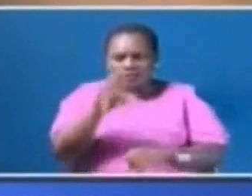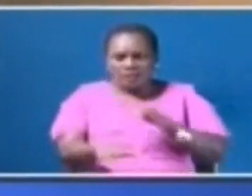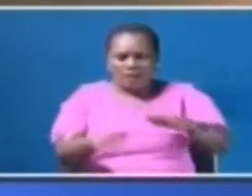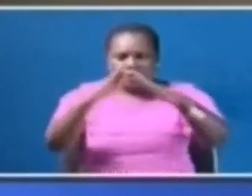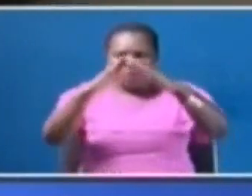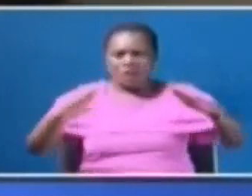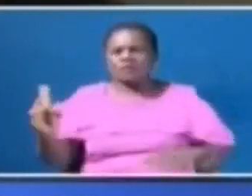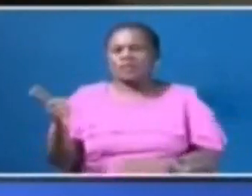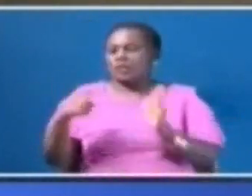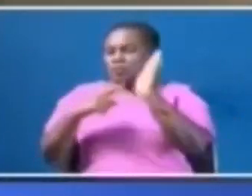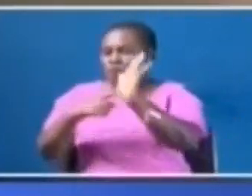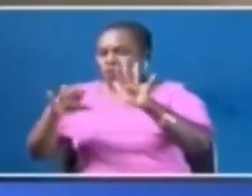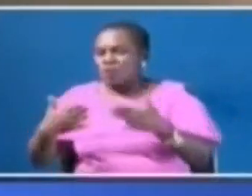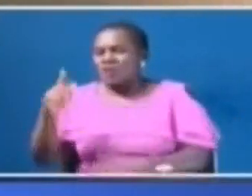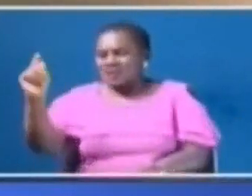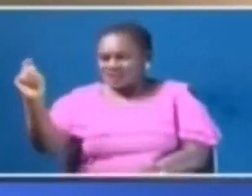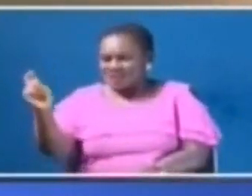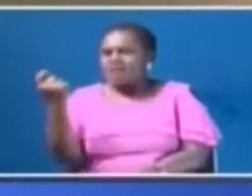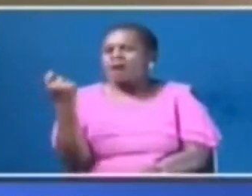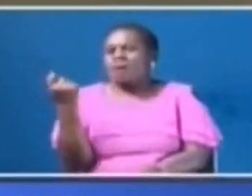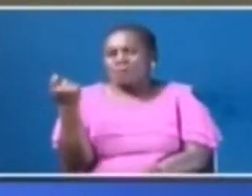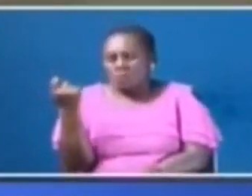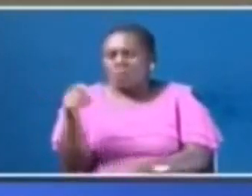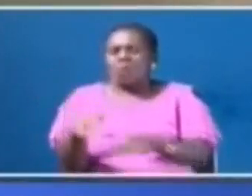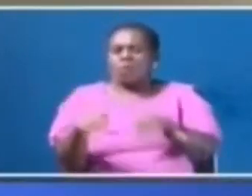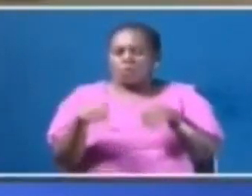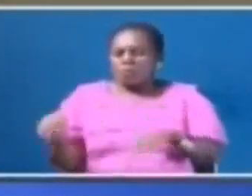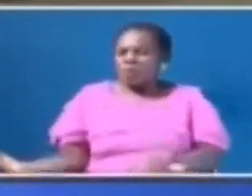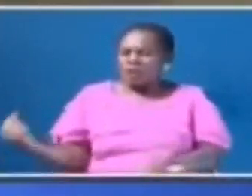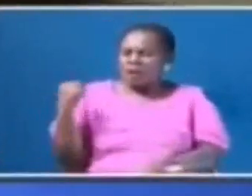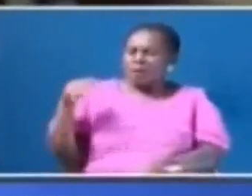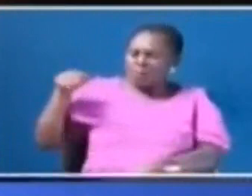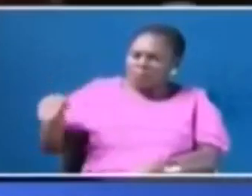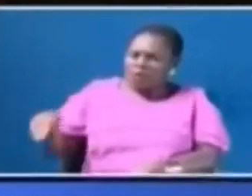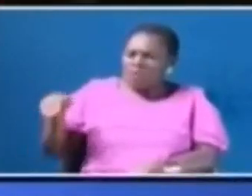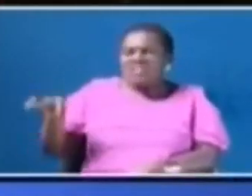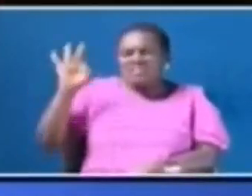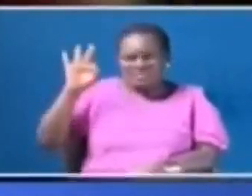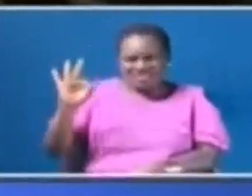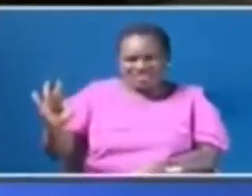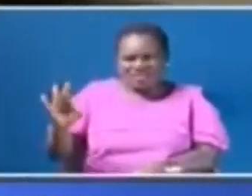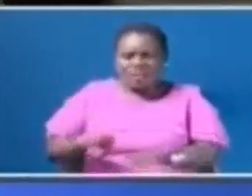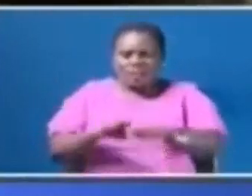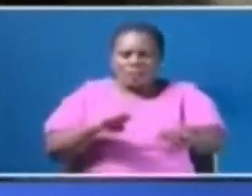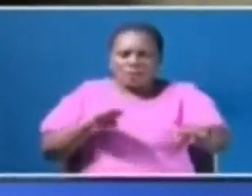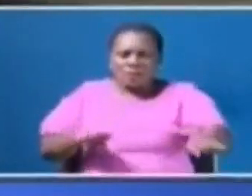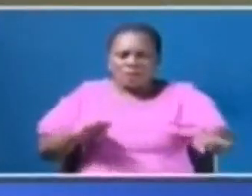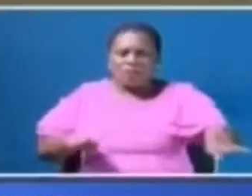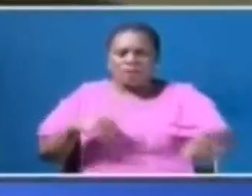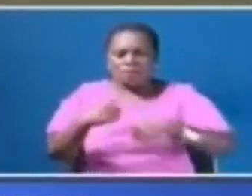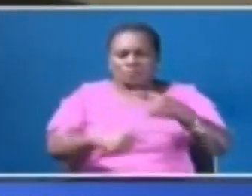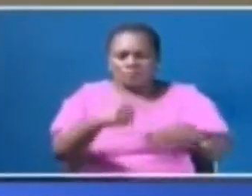Nairobi has revealed that Kenyans are being forced to wake up as early as 3 a.m. to line up for the